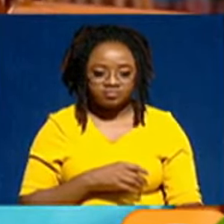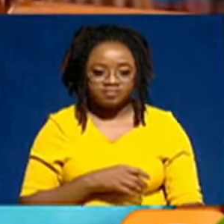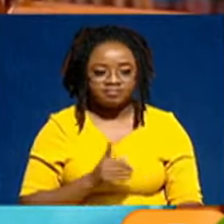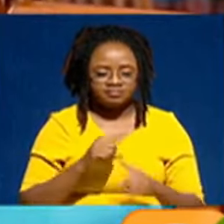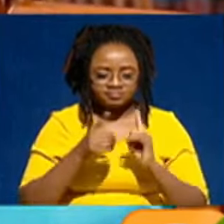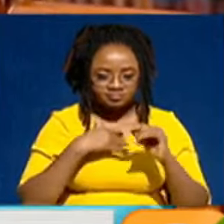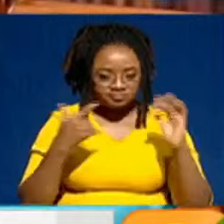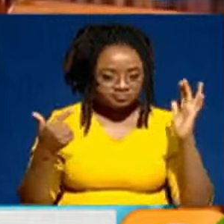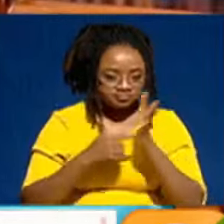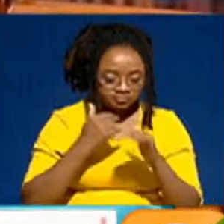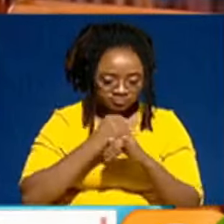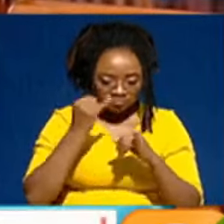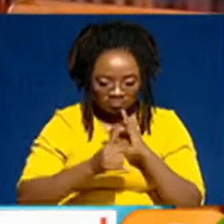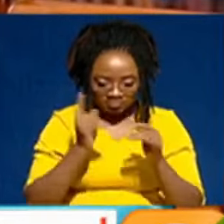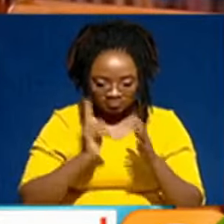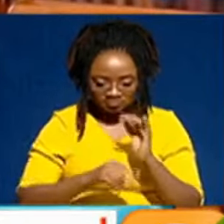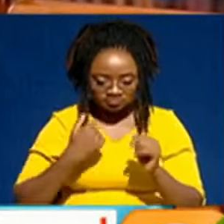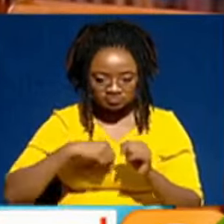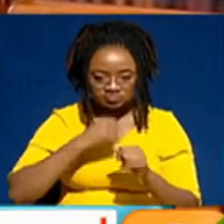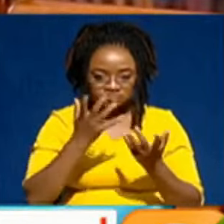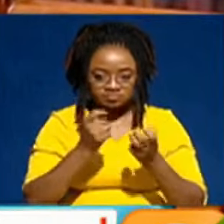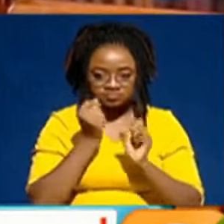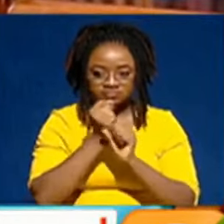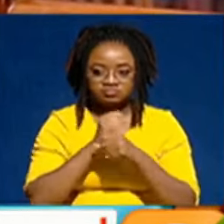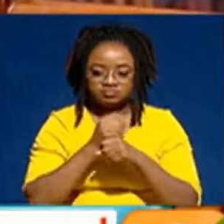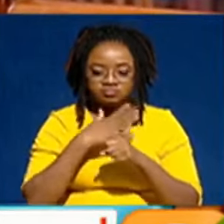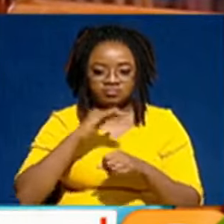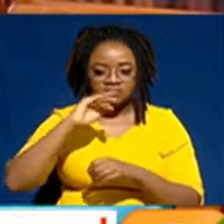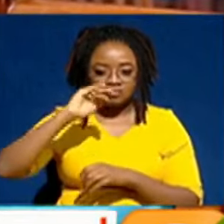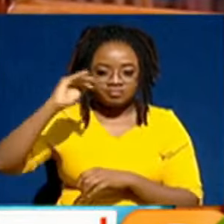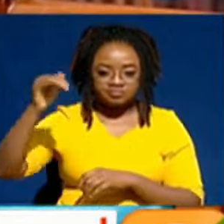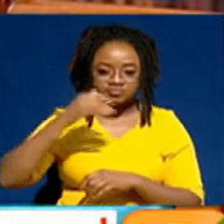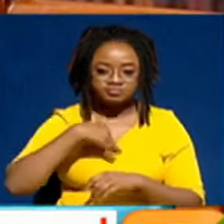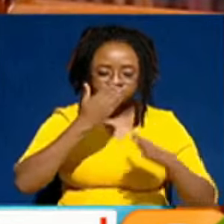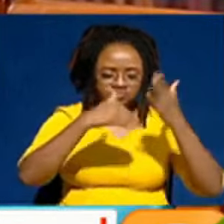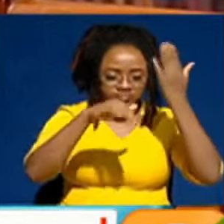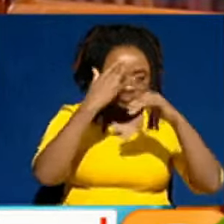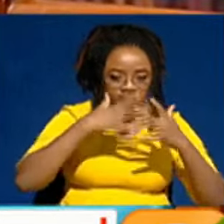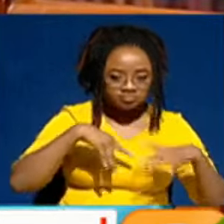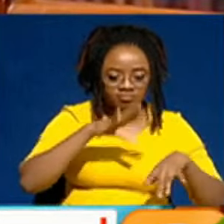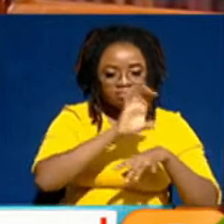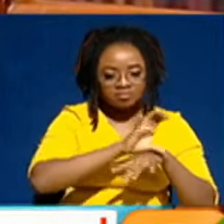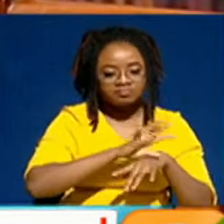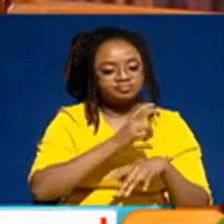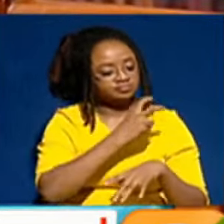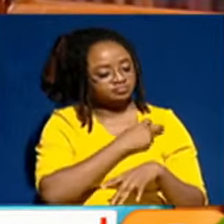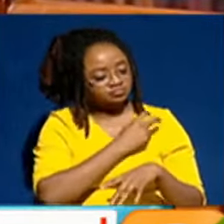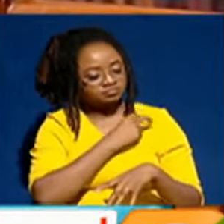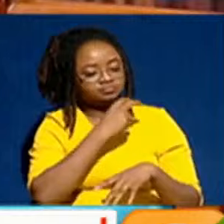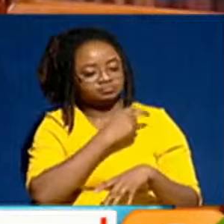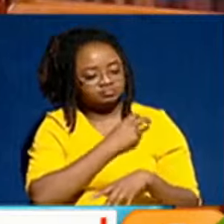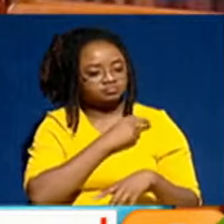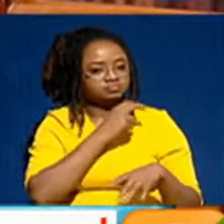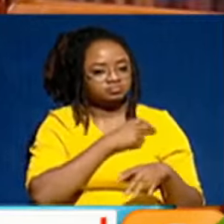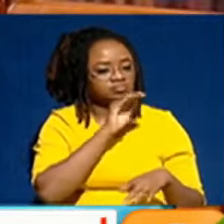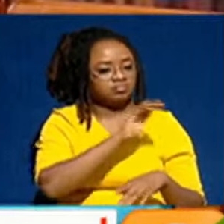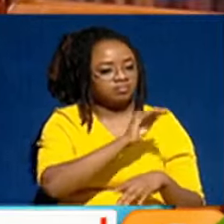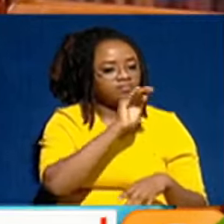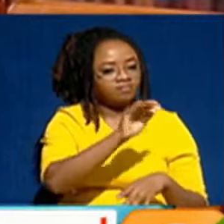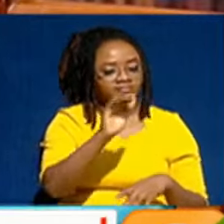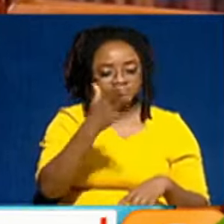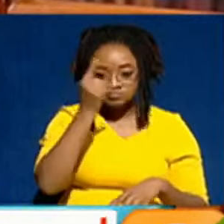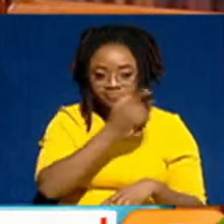that let's professionalize our city, really. Let's have professionals in charge and in place, duly qualified, people who have experience,